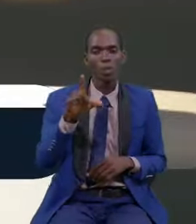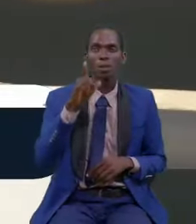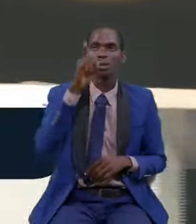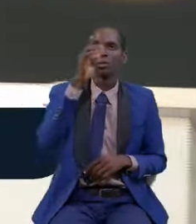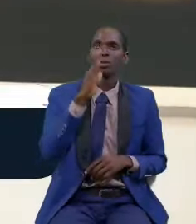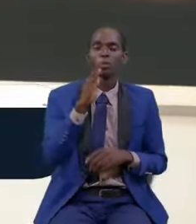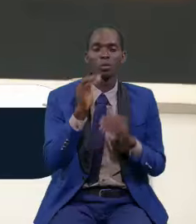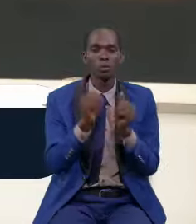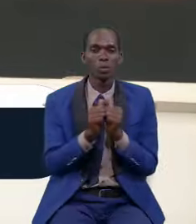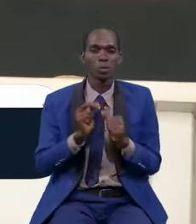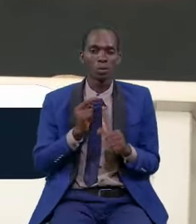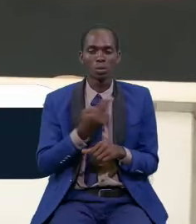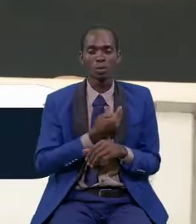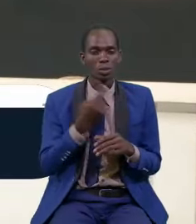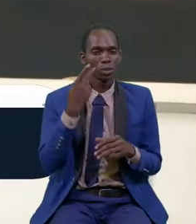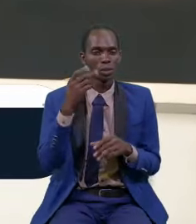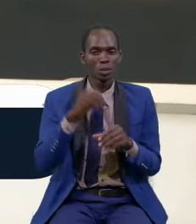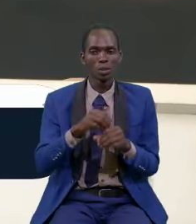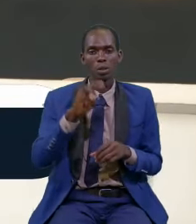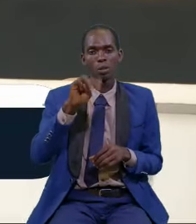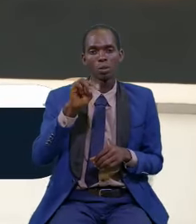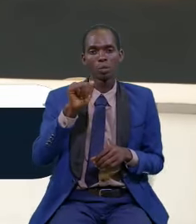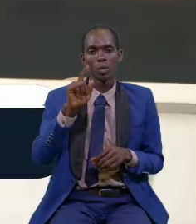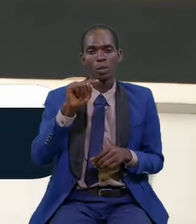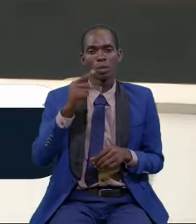chapter 1, reading from verse